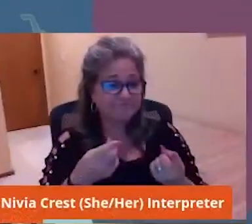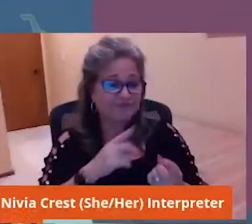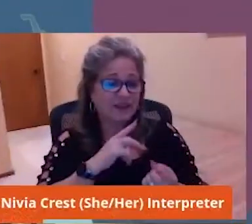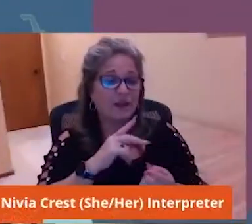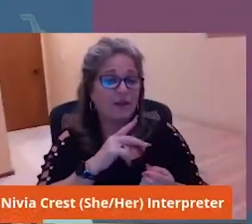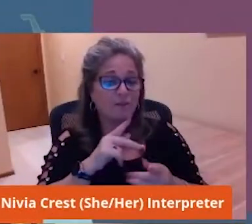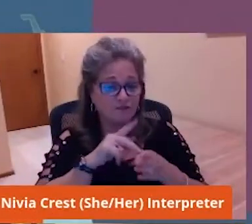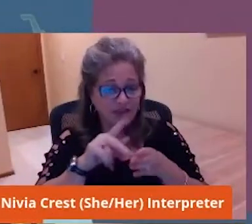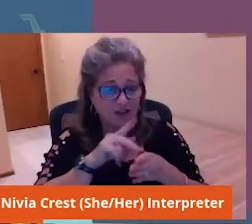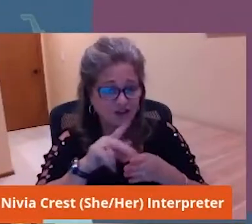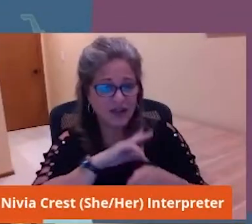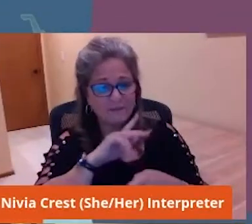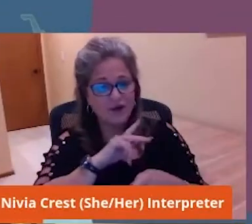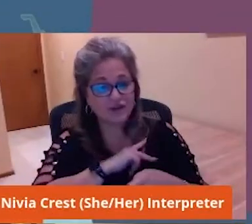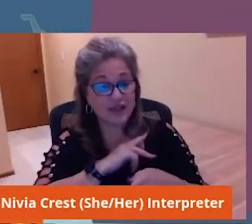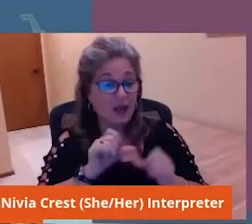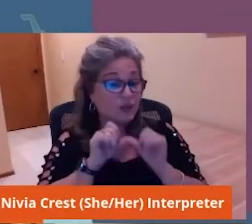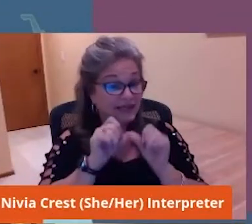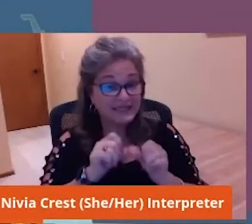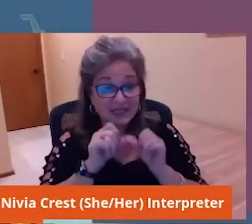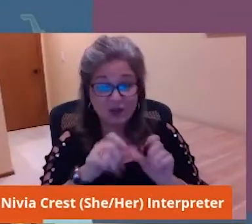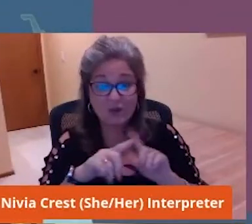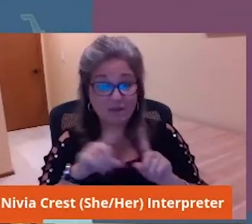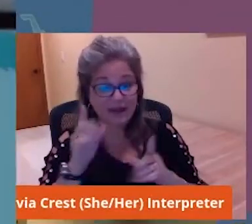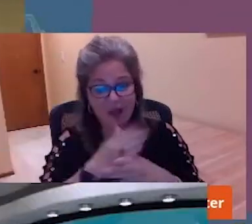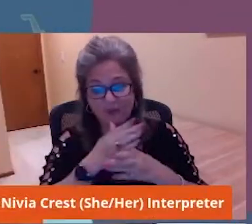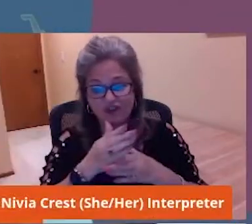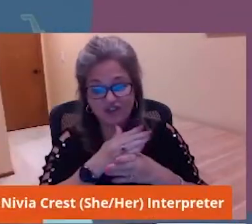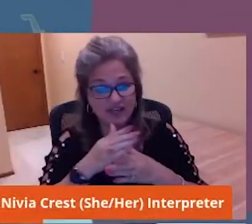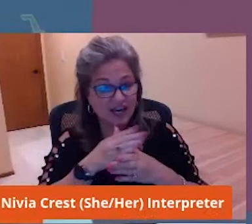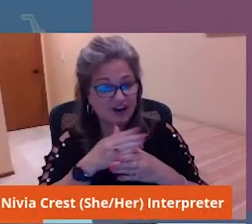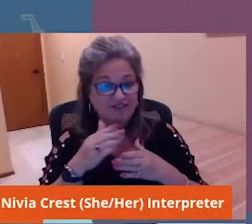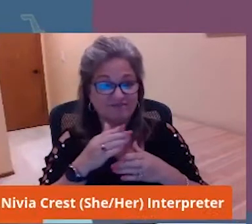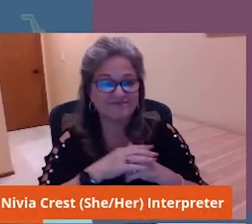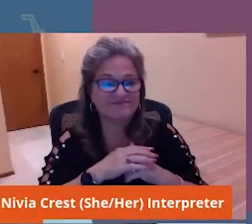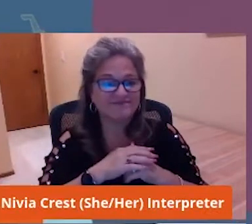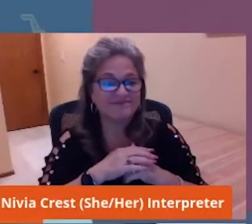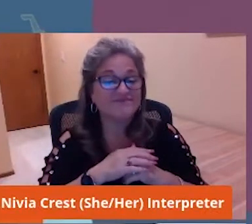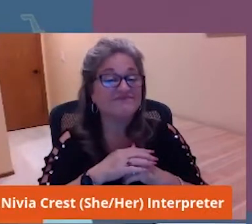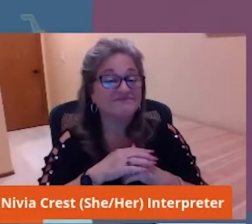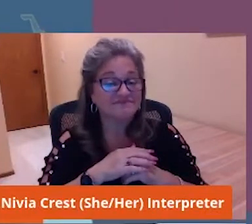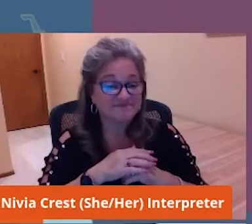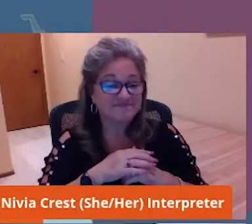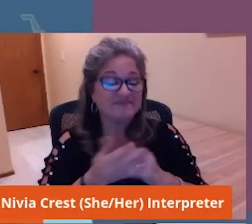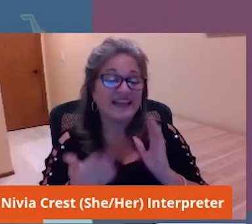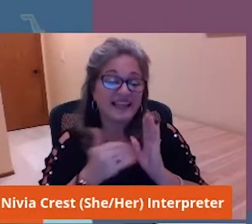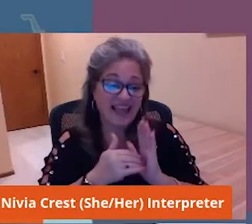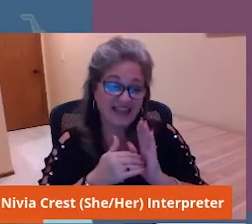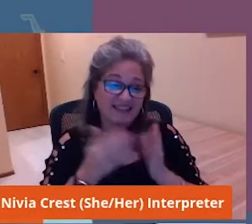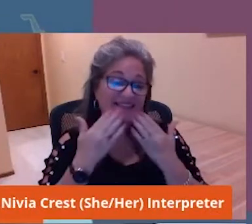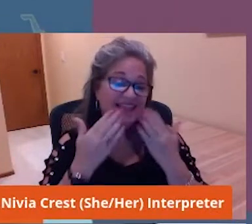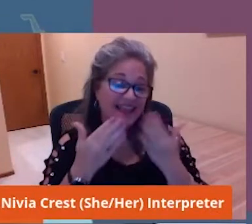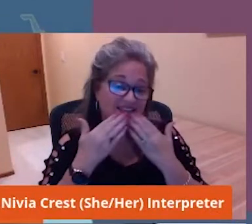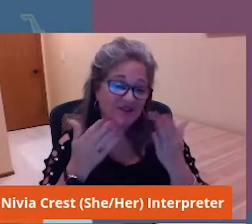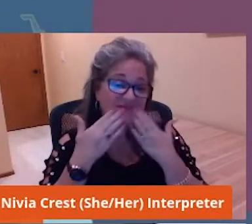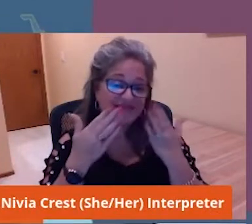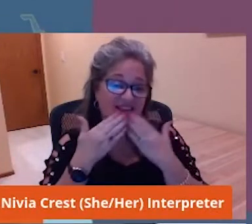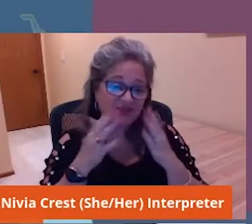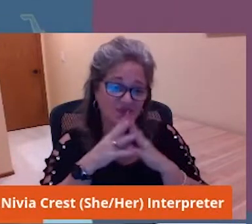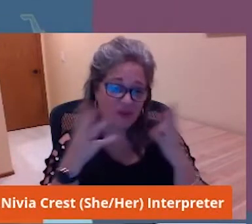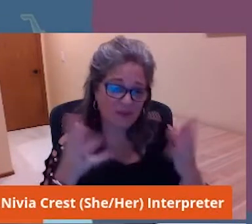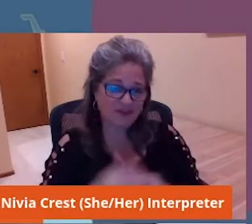personal. And I know I'll keep going, but I'll share it behind the scenes. And again, thank you. Thank you so